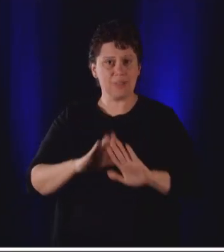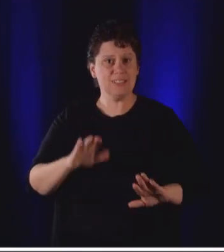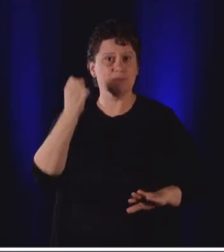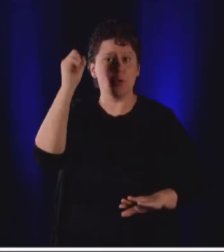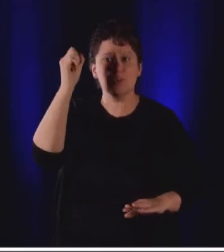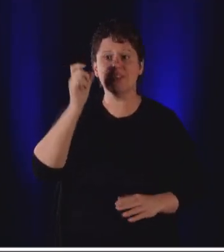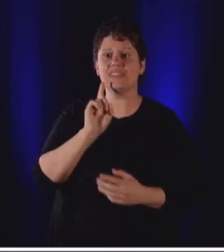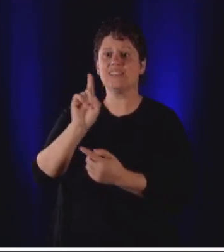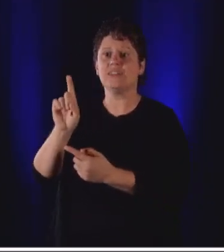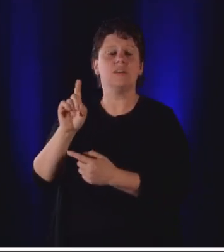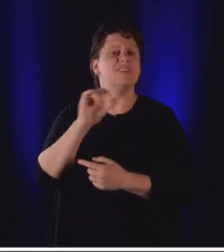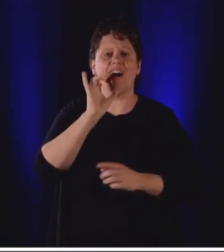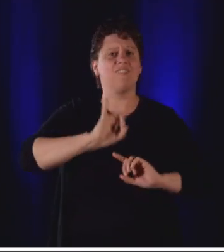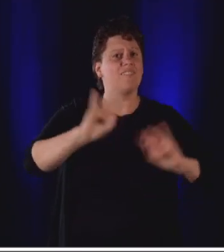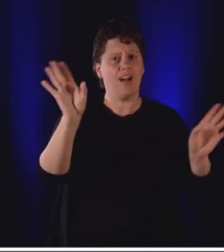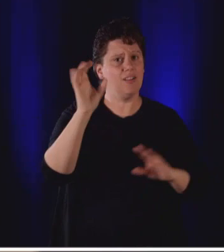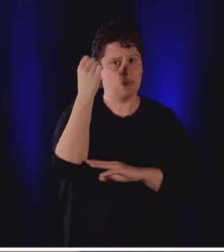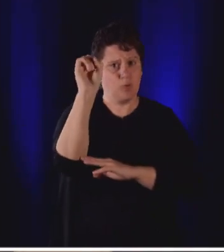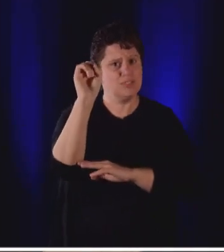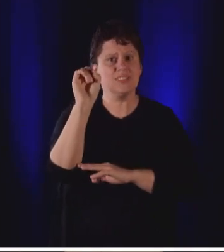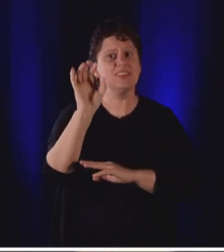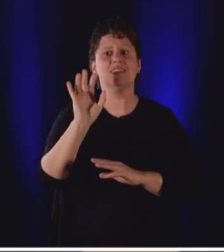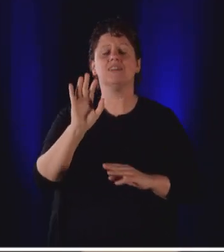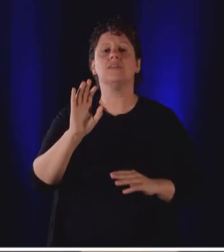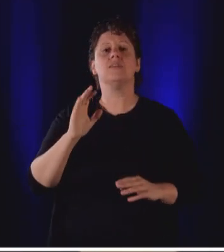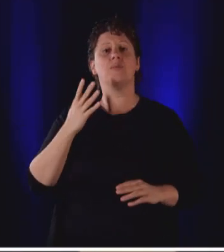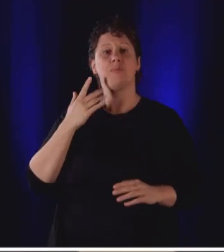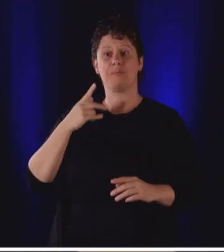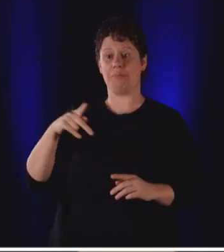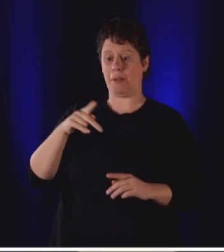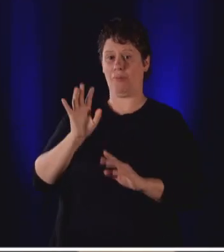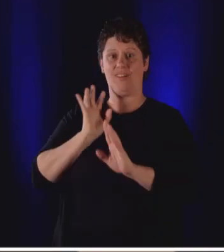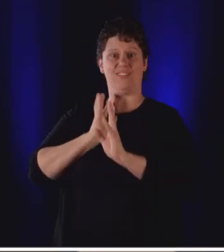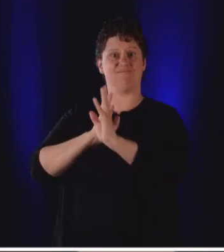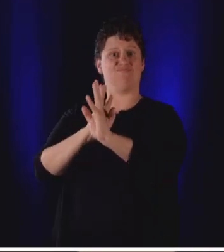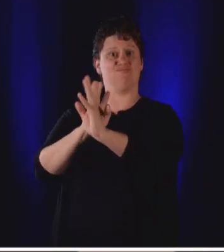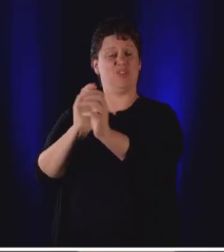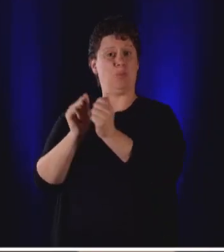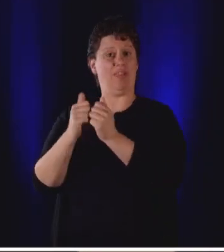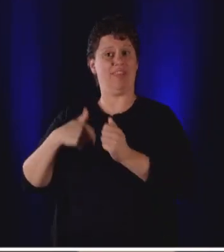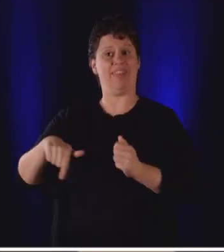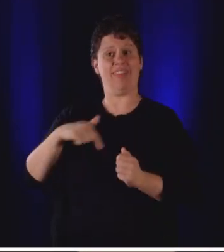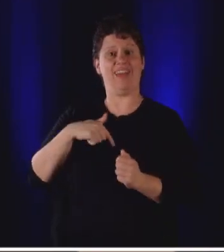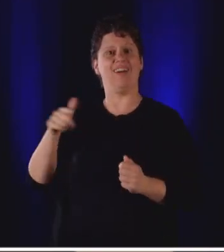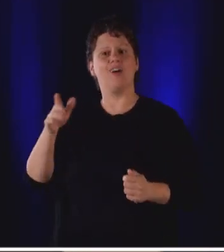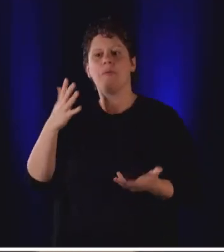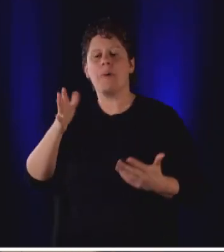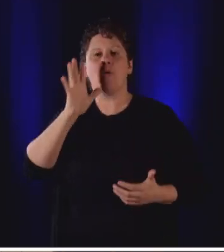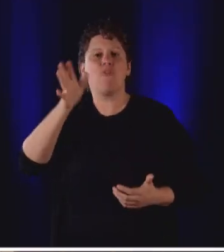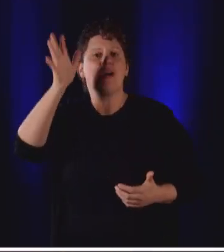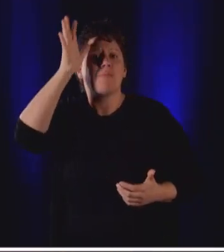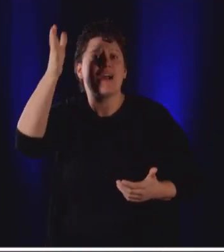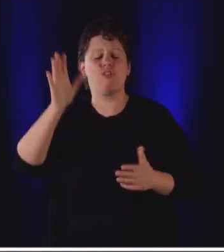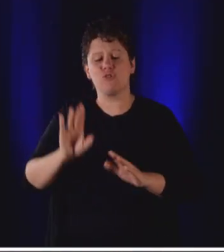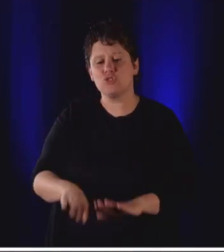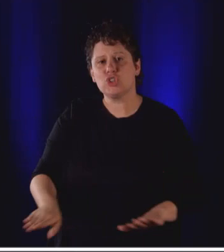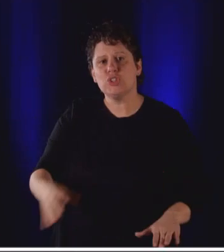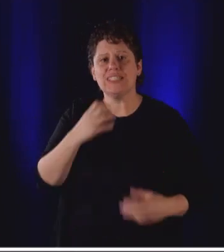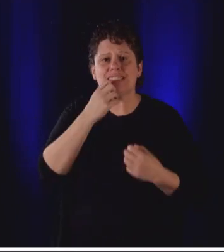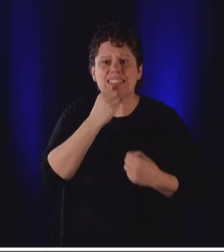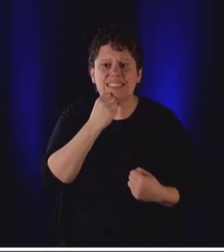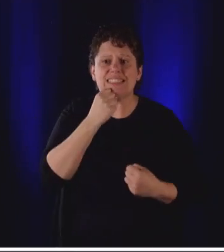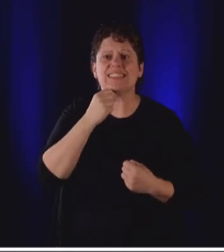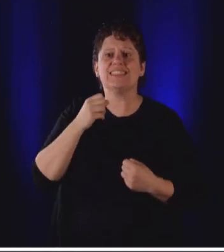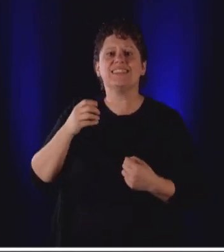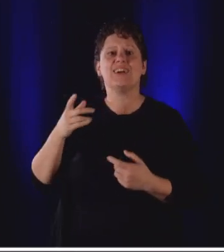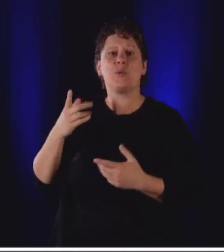with me are grandparents and children. Children who have lost their parents, grandparents who have inherited the children who have lost